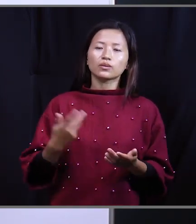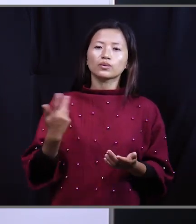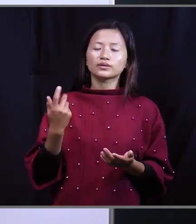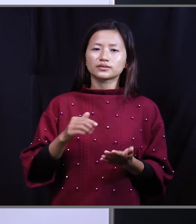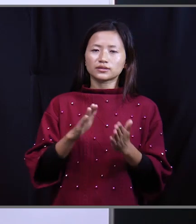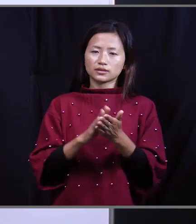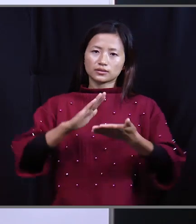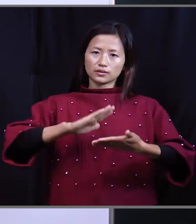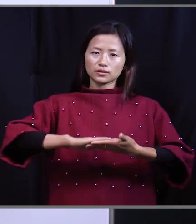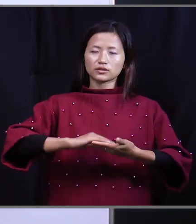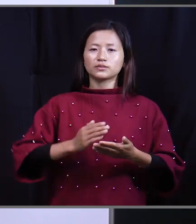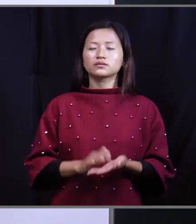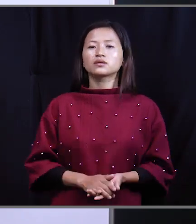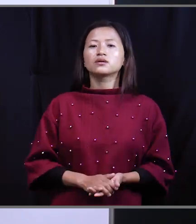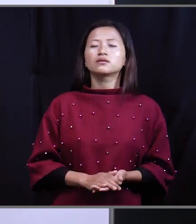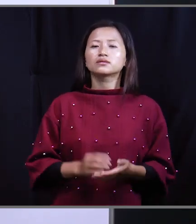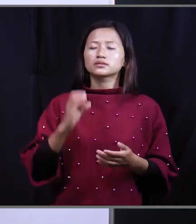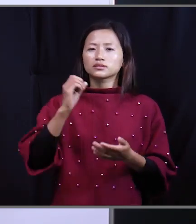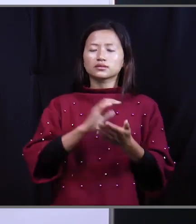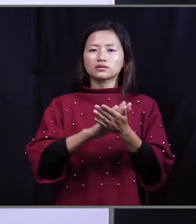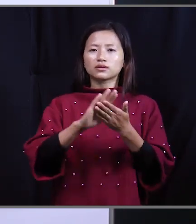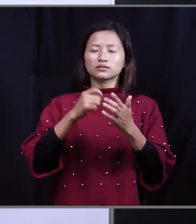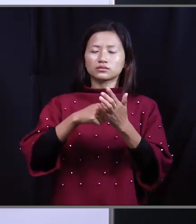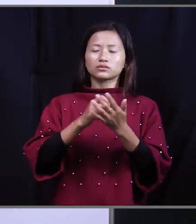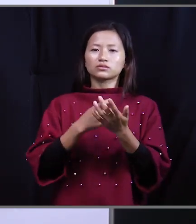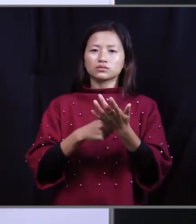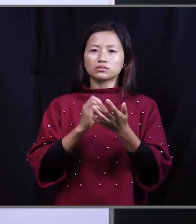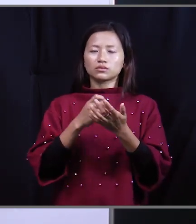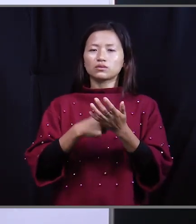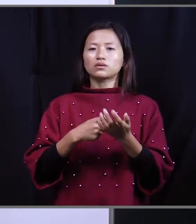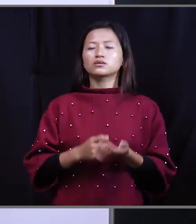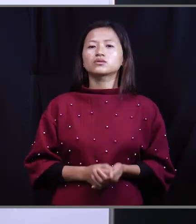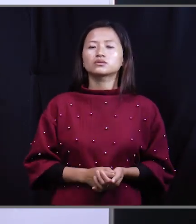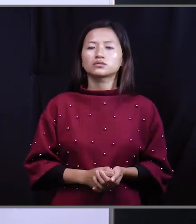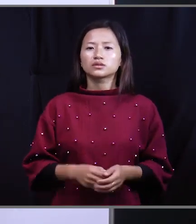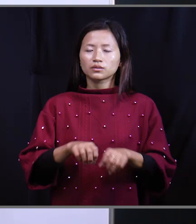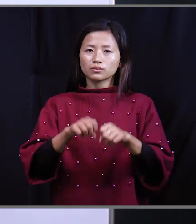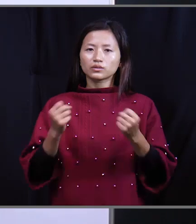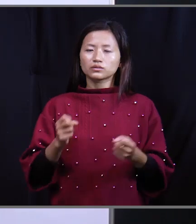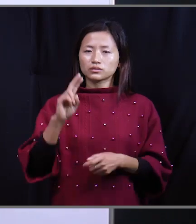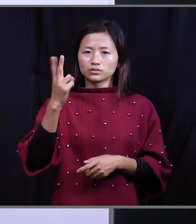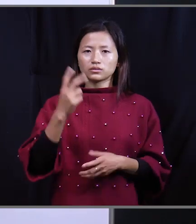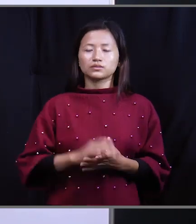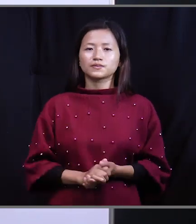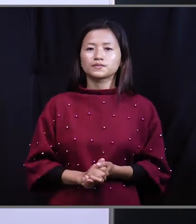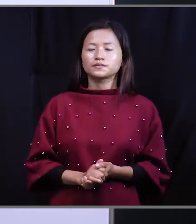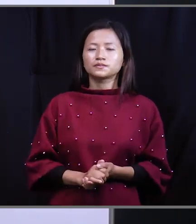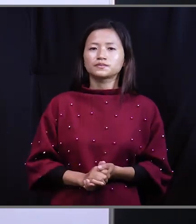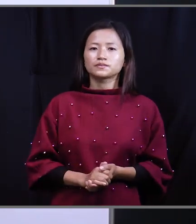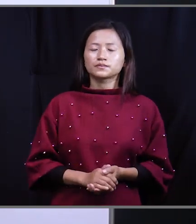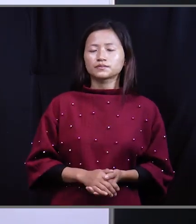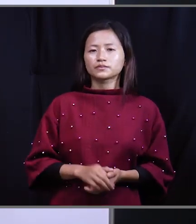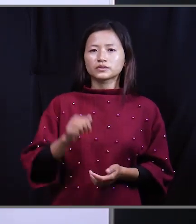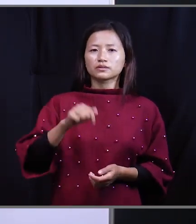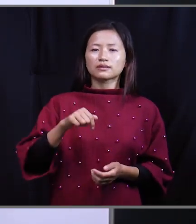an attachment here, two attachment called kinetochore. So during mitosis, it was broken down into two. Right? But in